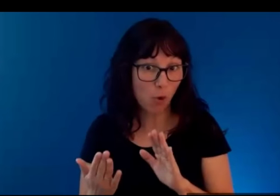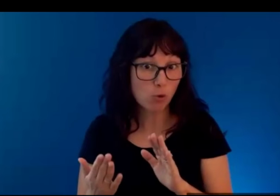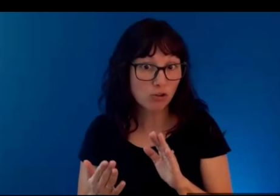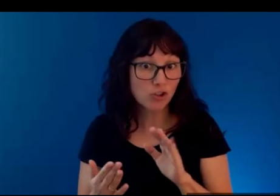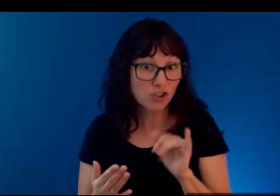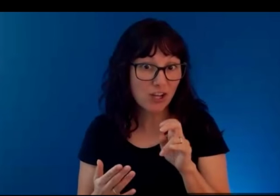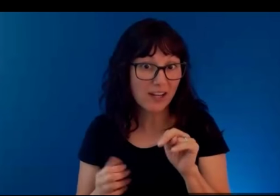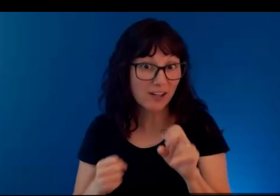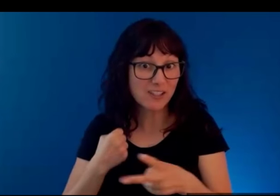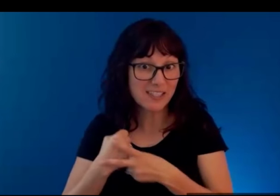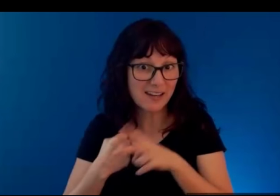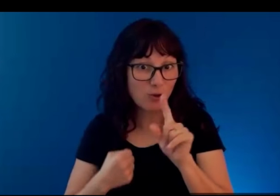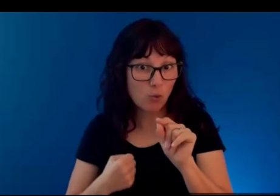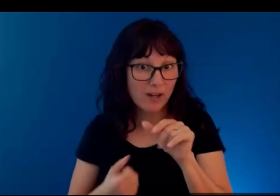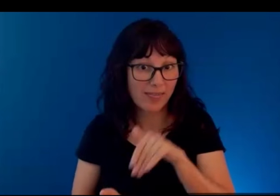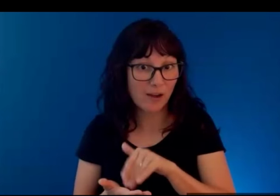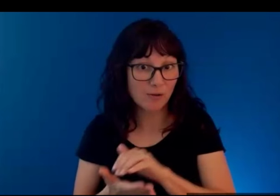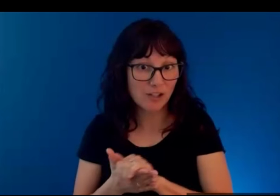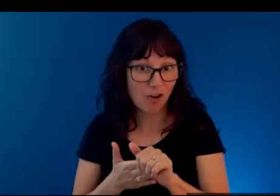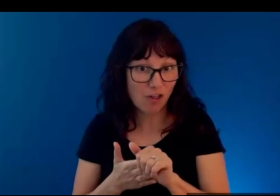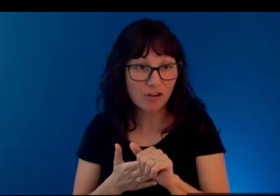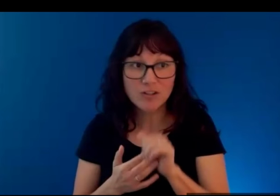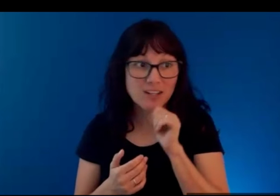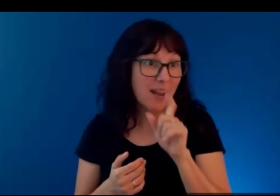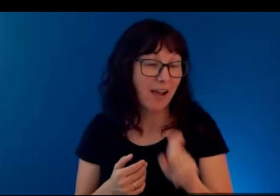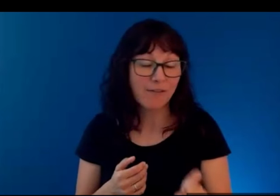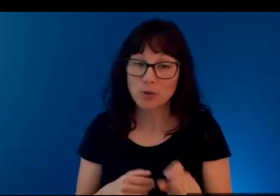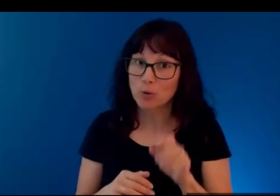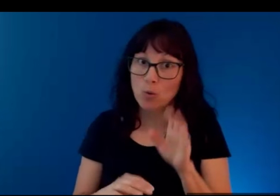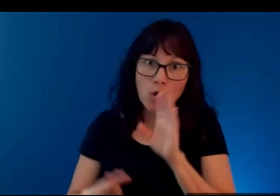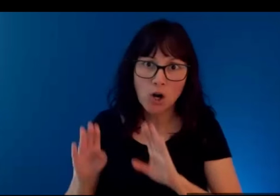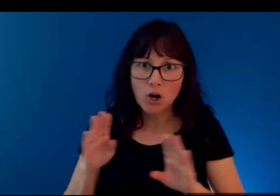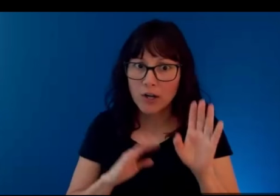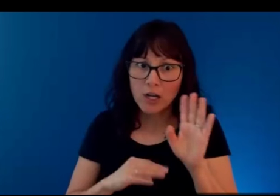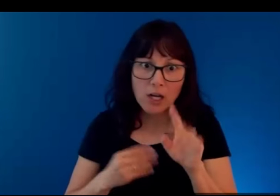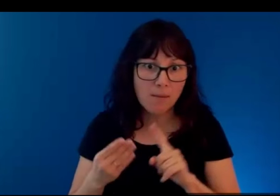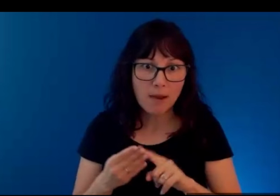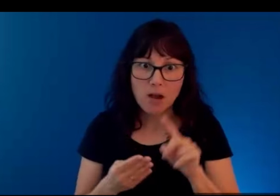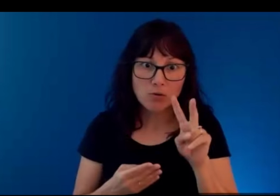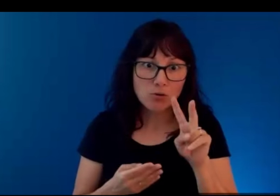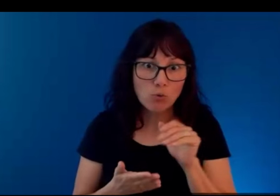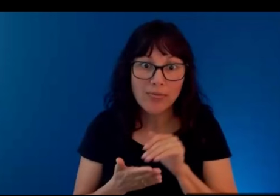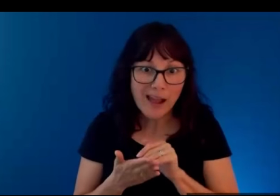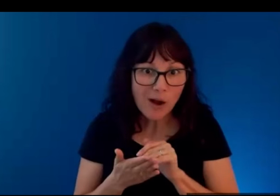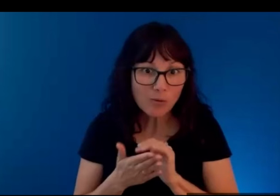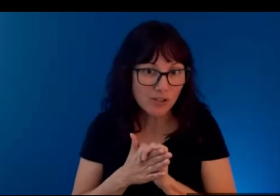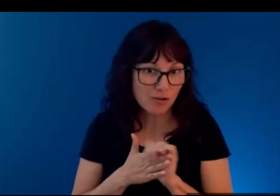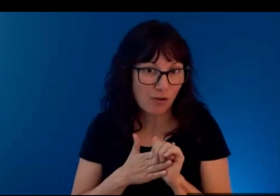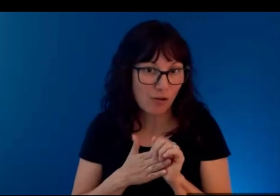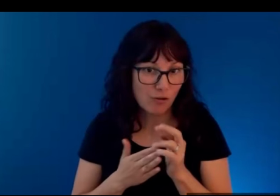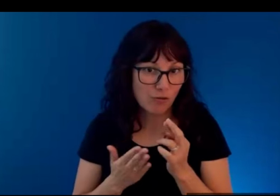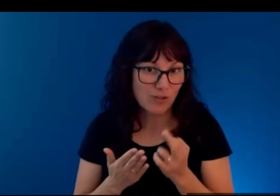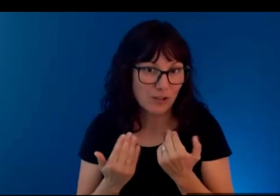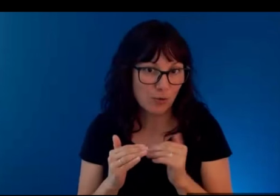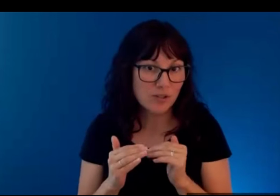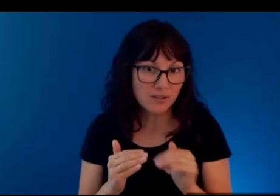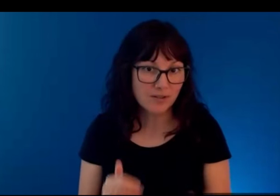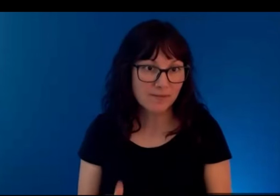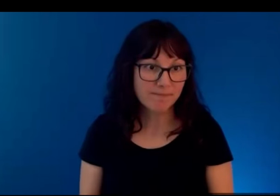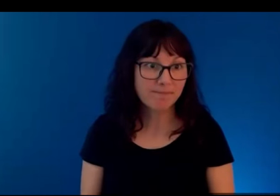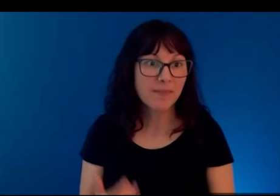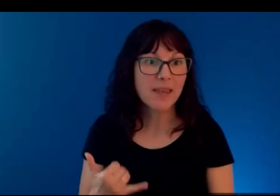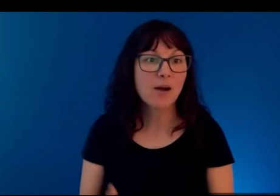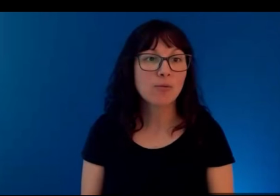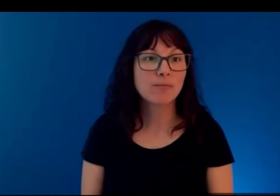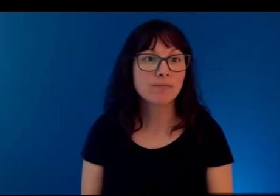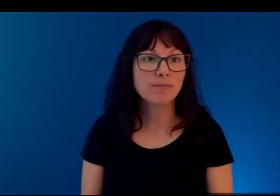save $20,000 without having to worry about that $2,000 resource limit. Now I'm going